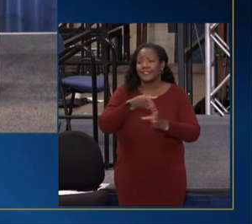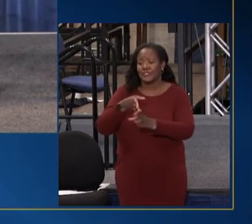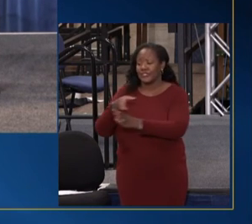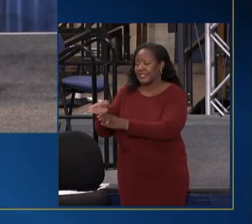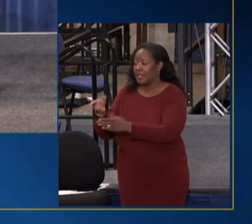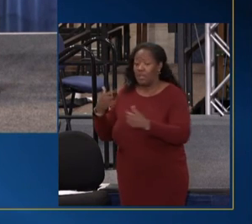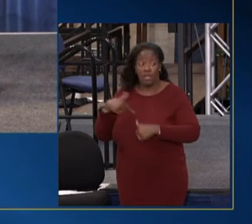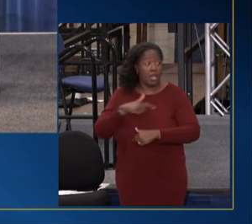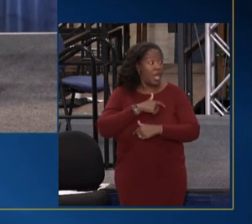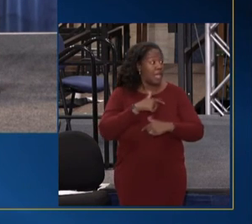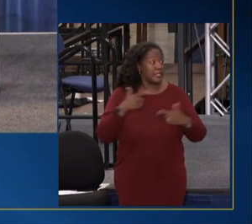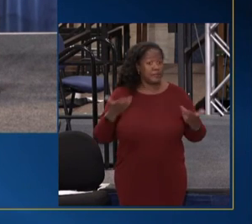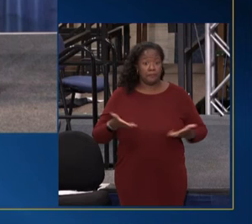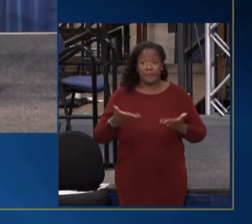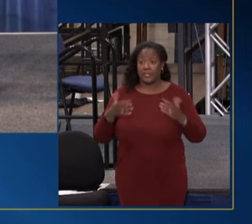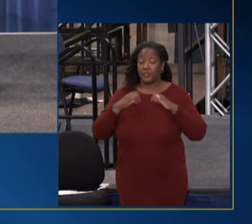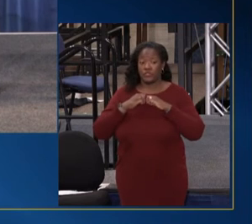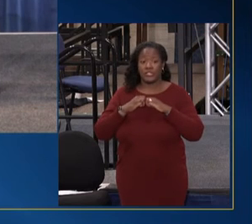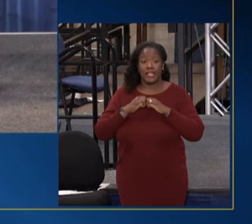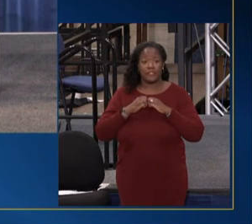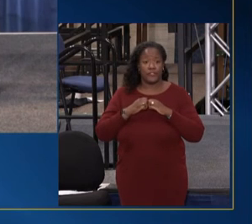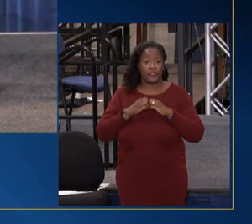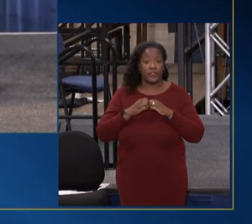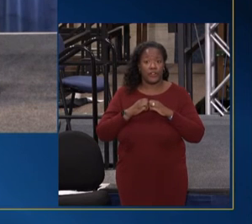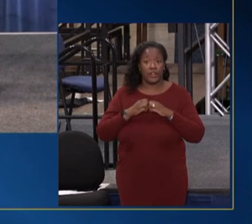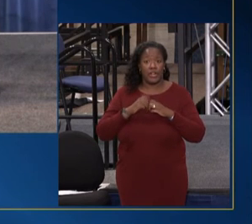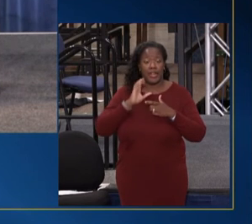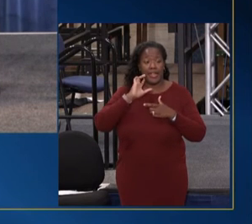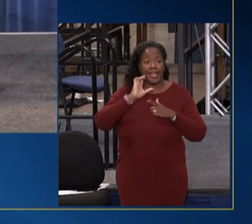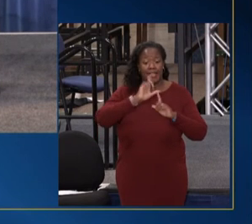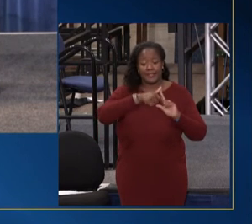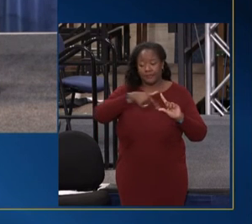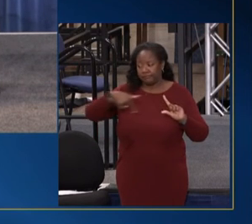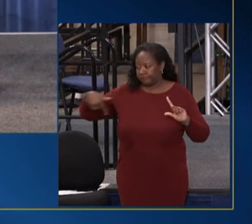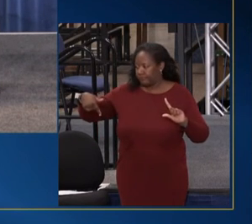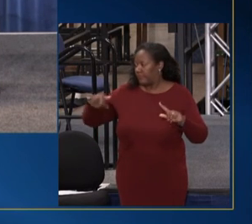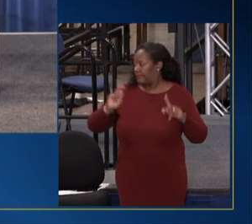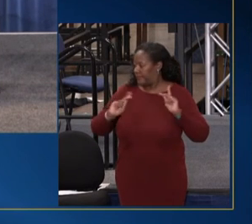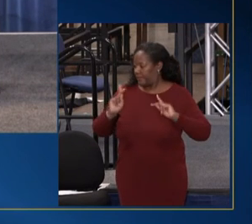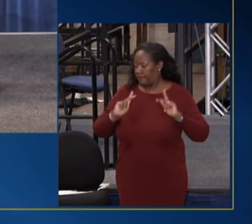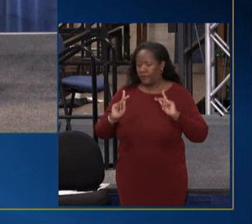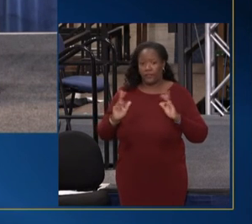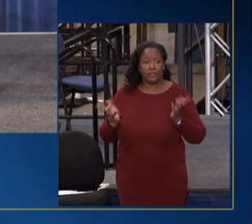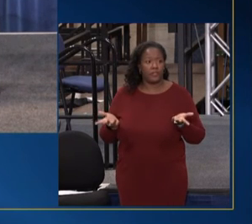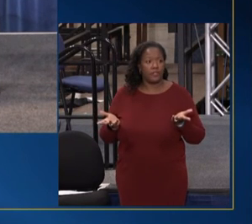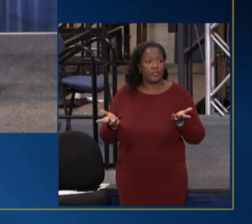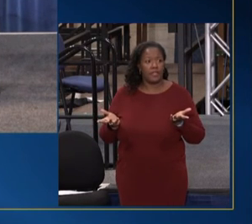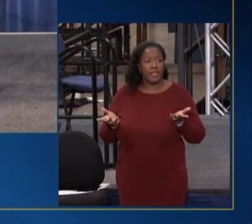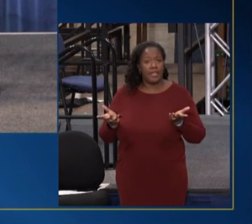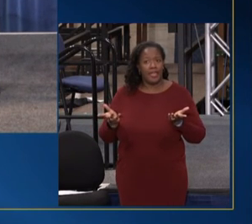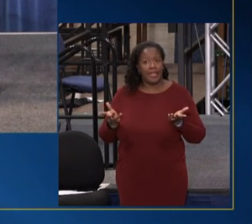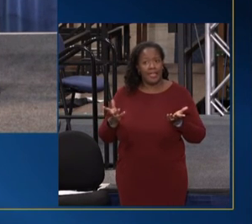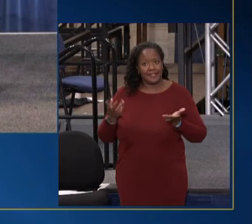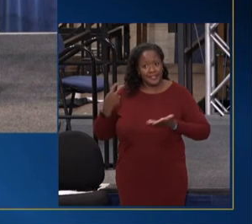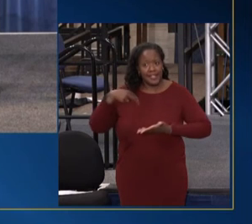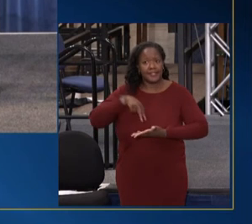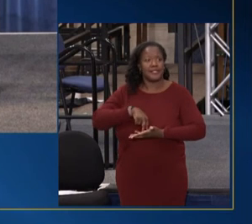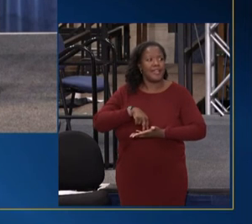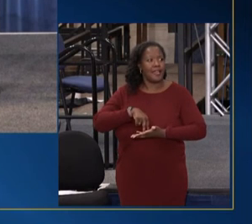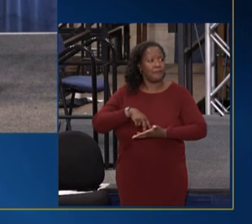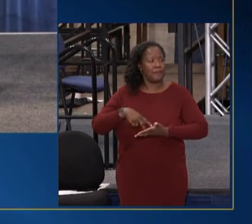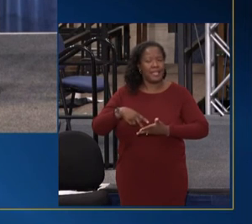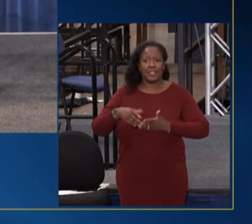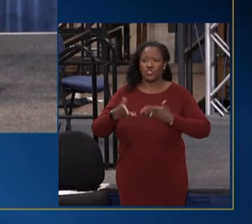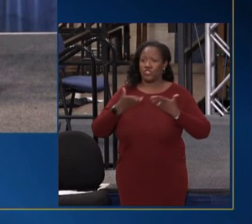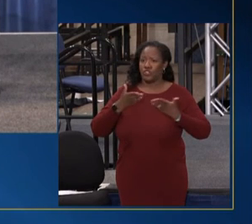sort of being here together as LGBTQ plus individuals and standing up and being role